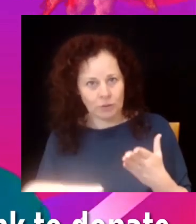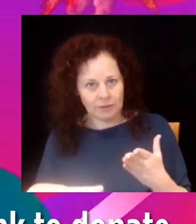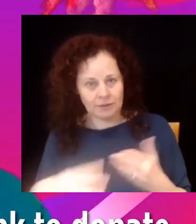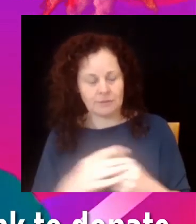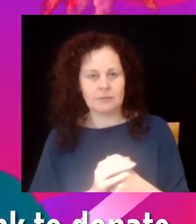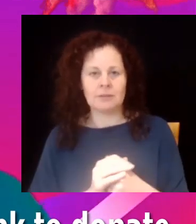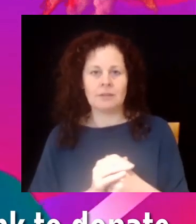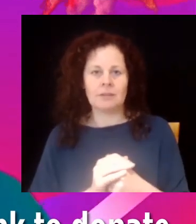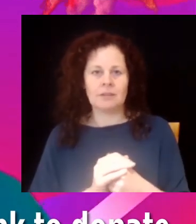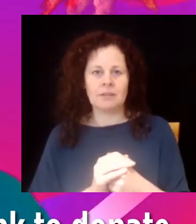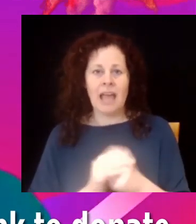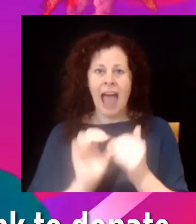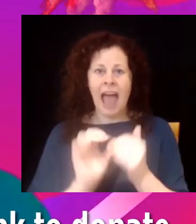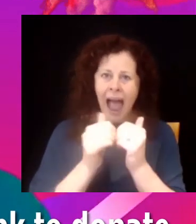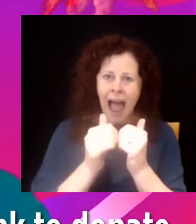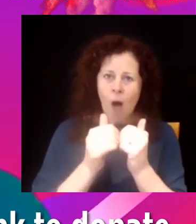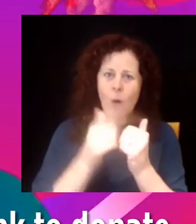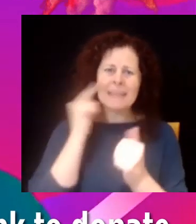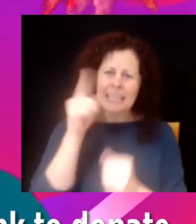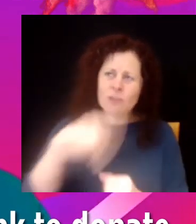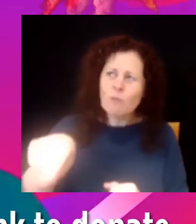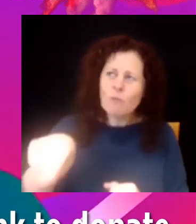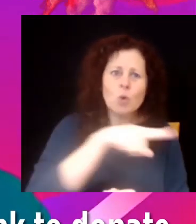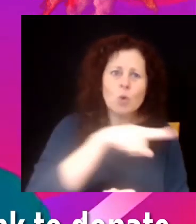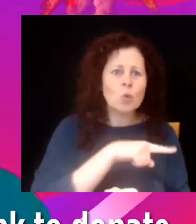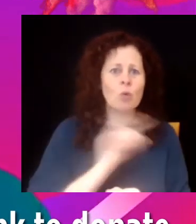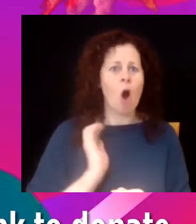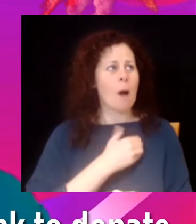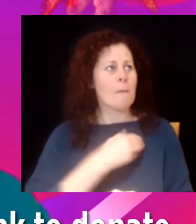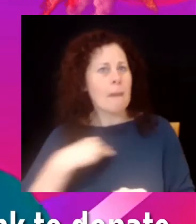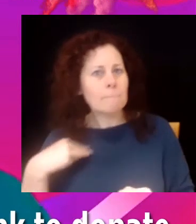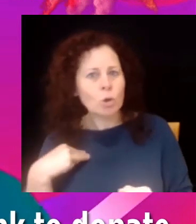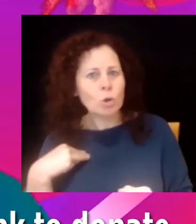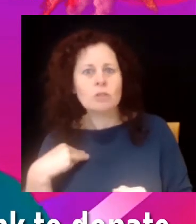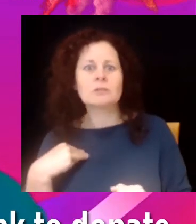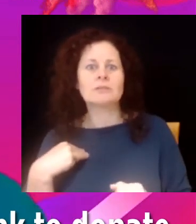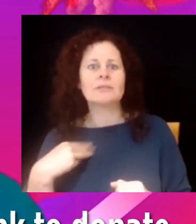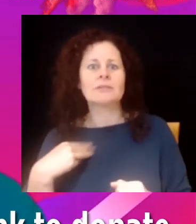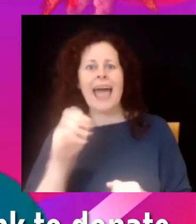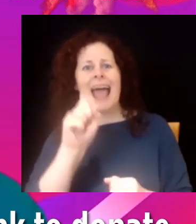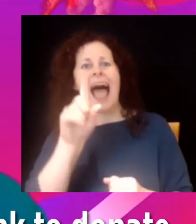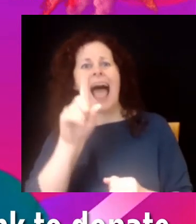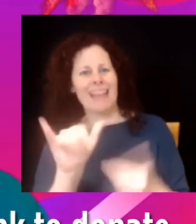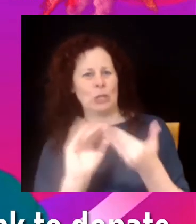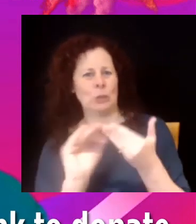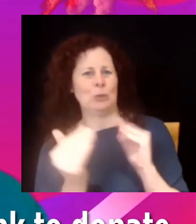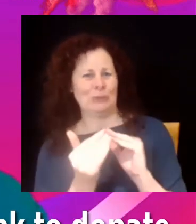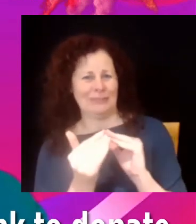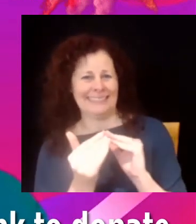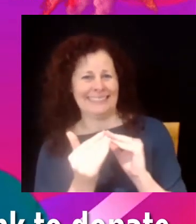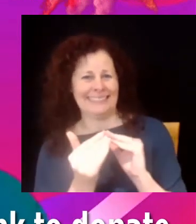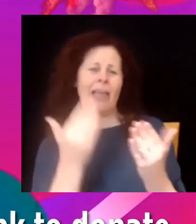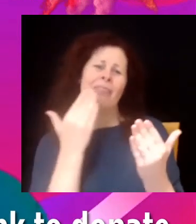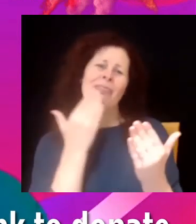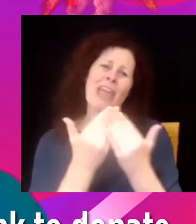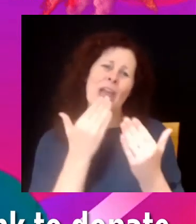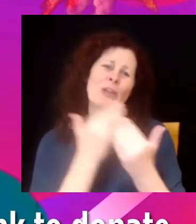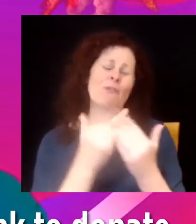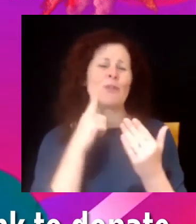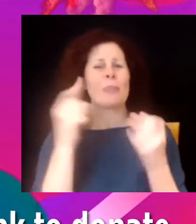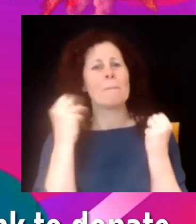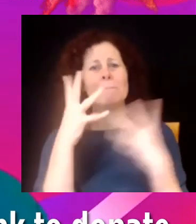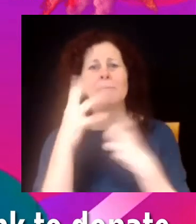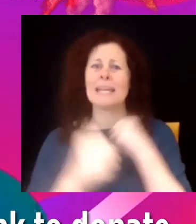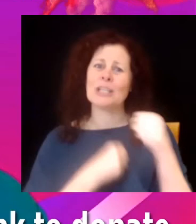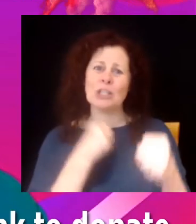We did it because of you, our members, our donors, our LGBTQ and allied community. Thank you. Thank you for the years